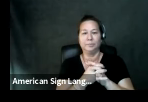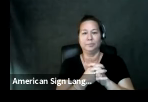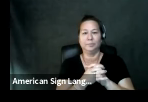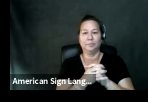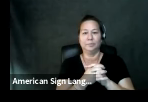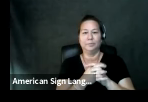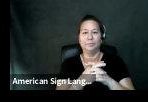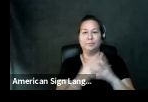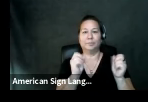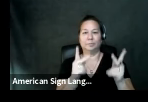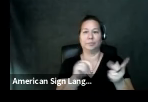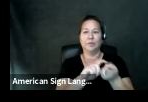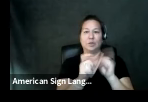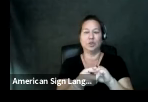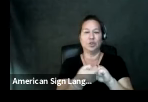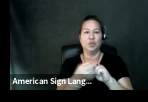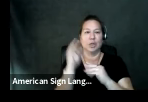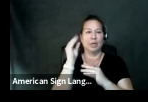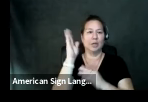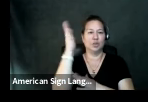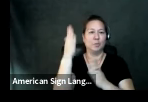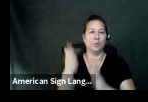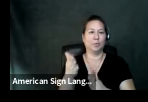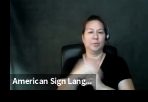Okay, thank you, Lindsay.